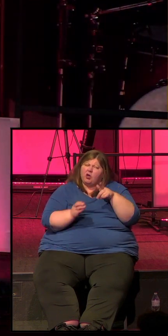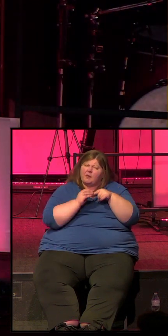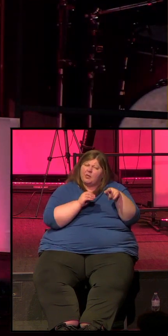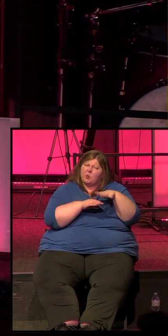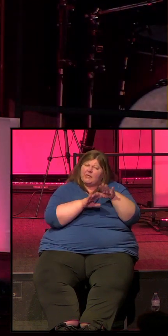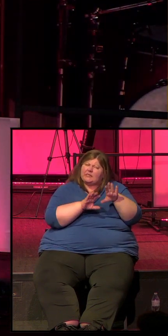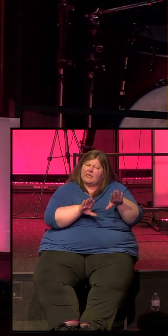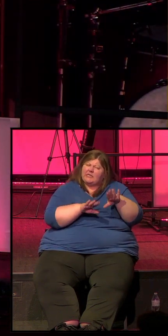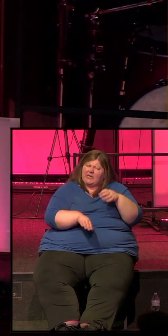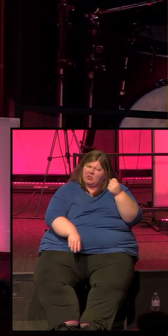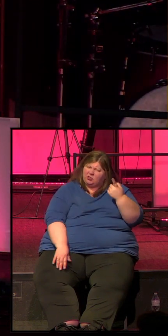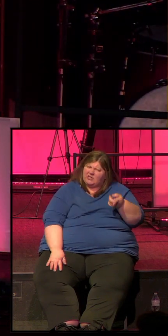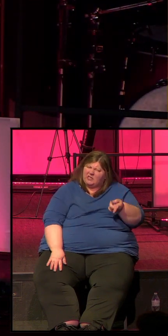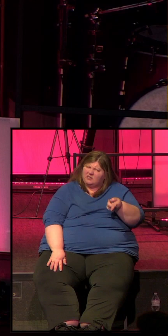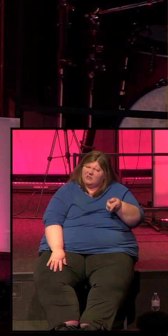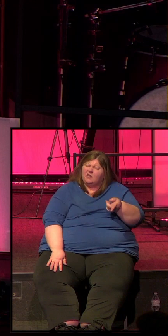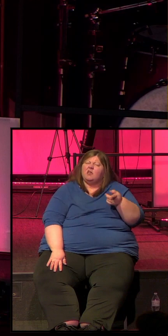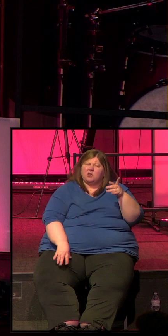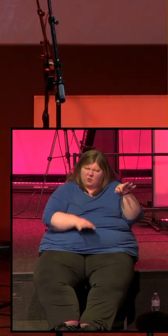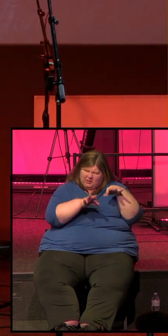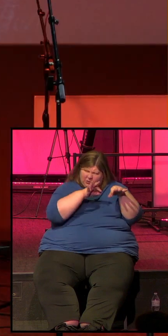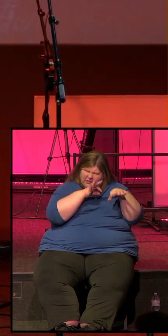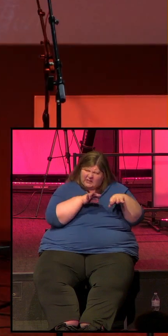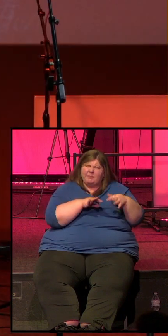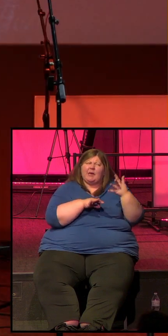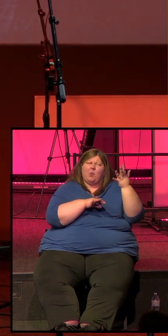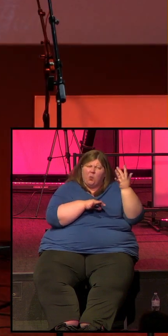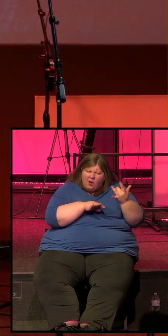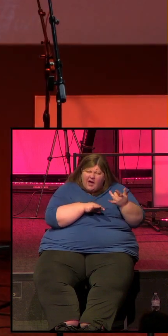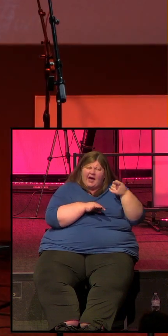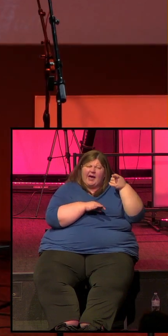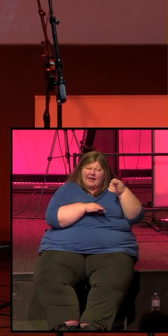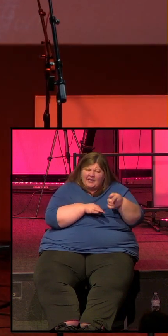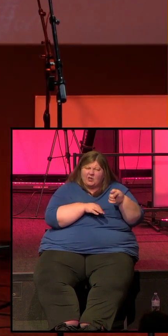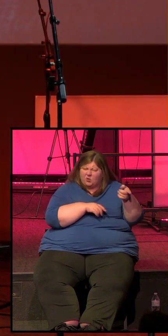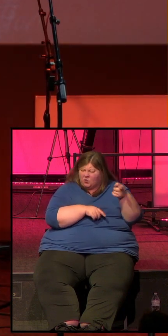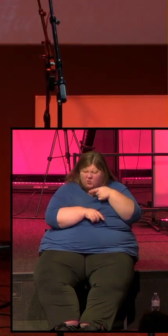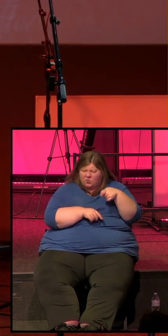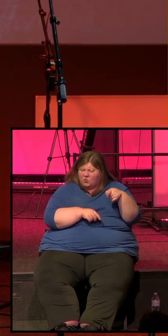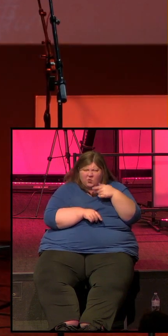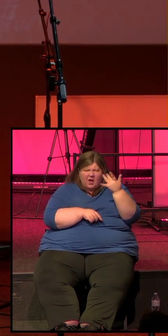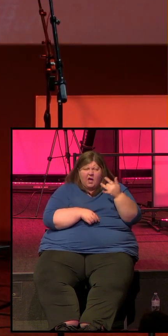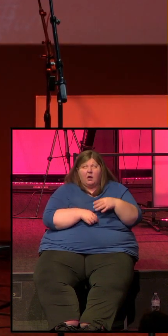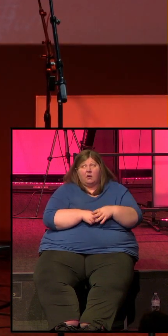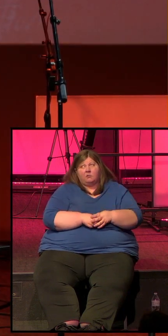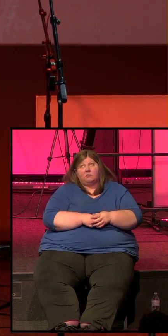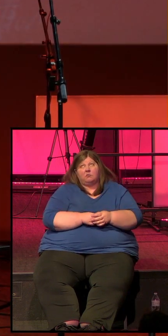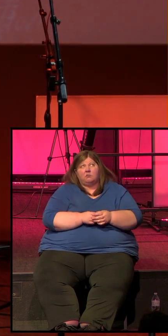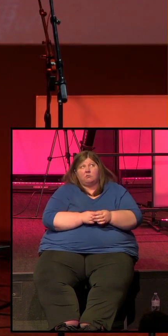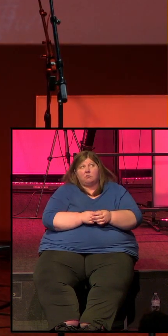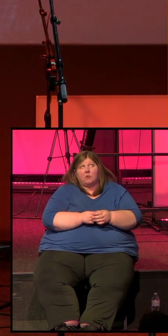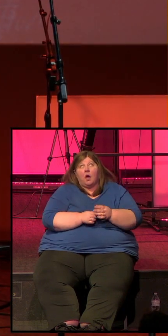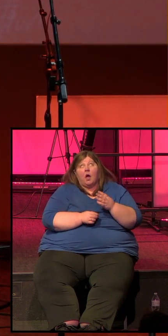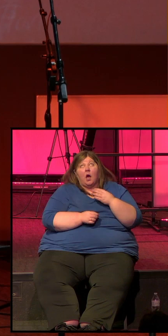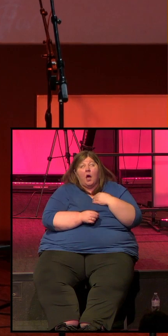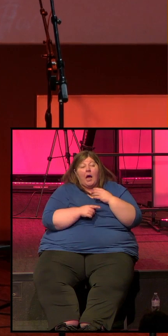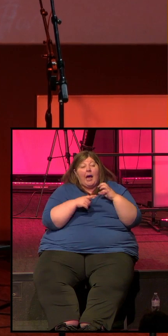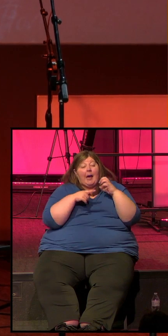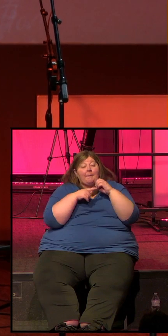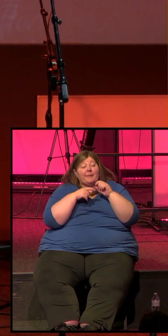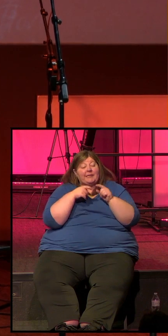Sunday. So I need to understand the full story here of what happened." And he goes, "Well, I bit his